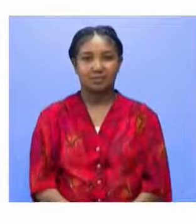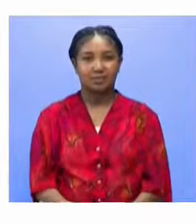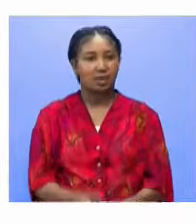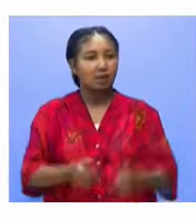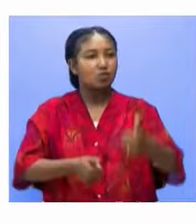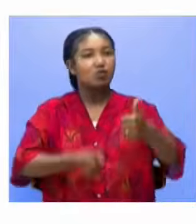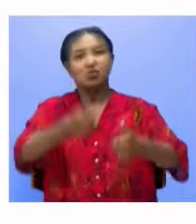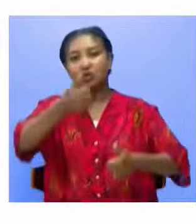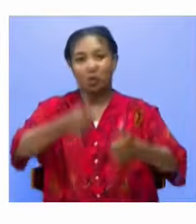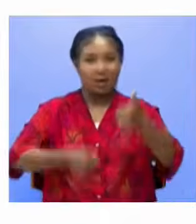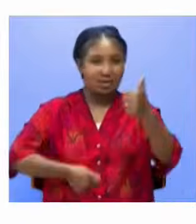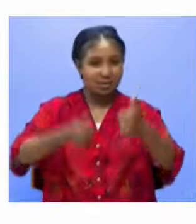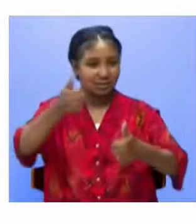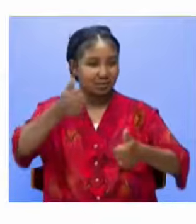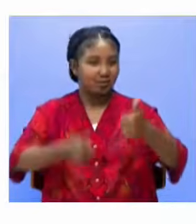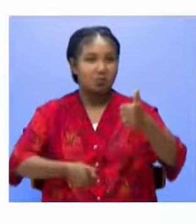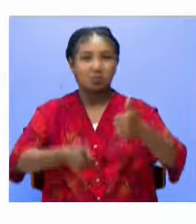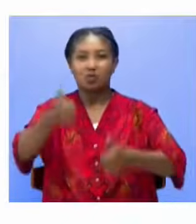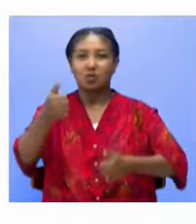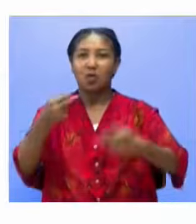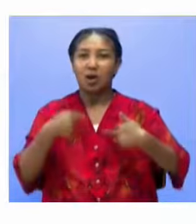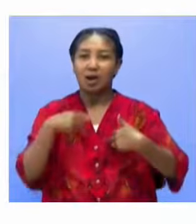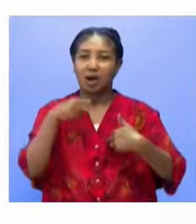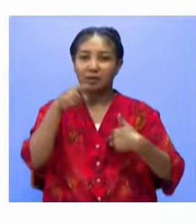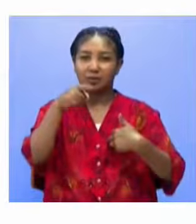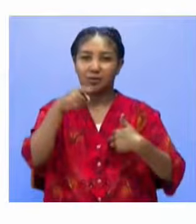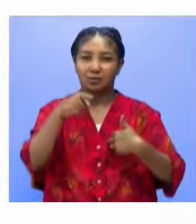Which one have you?